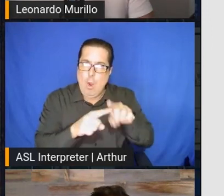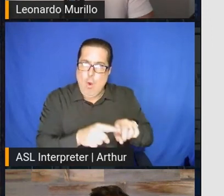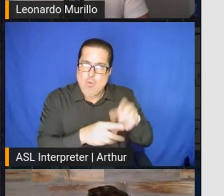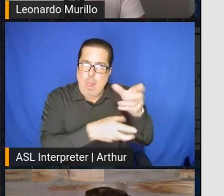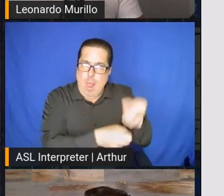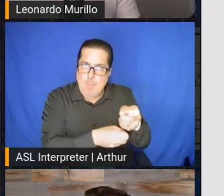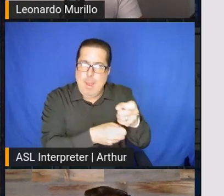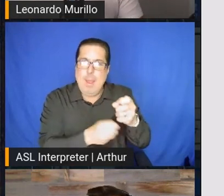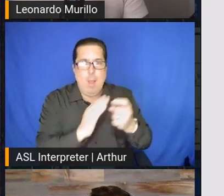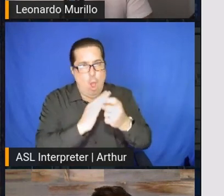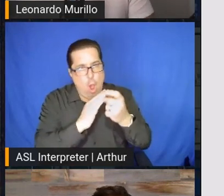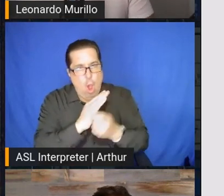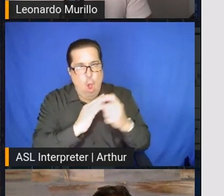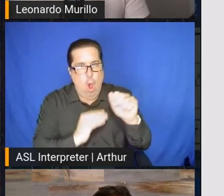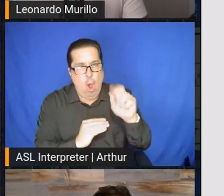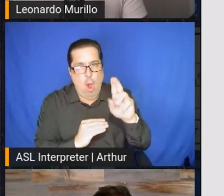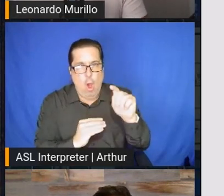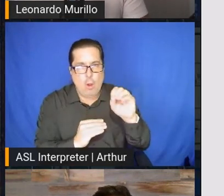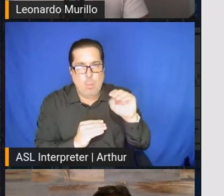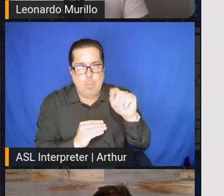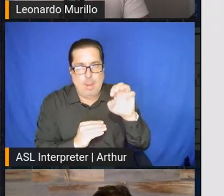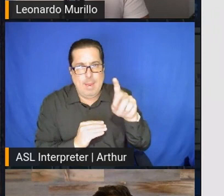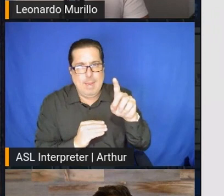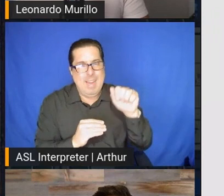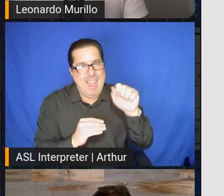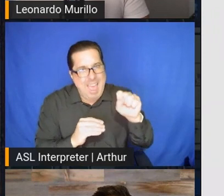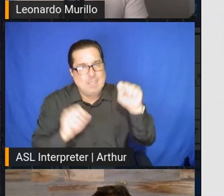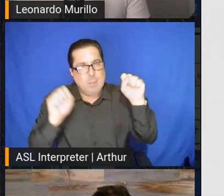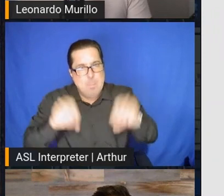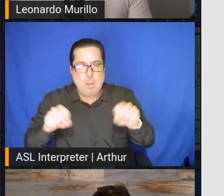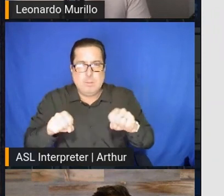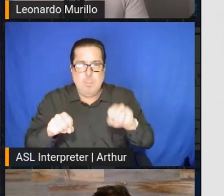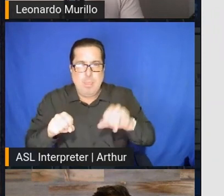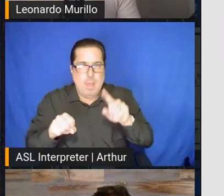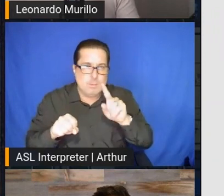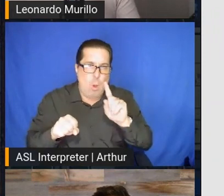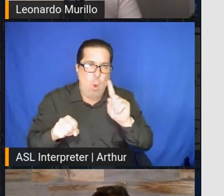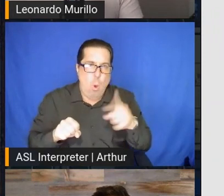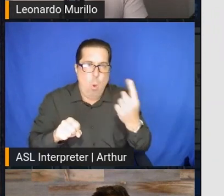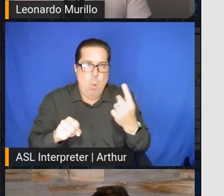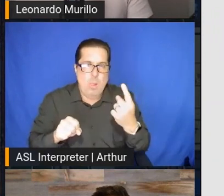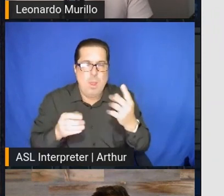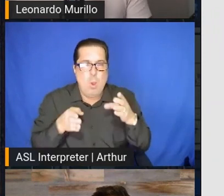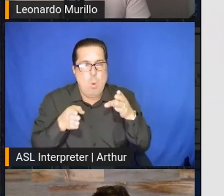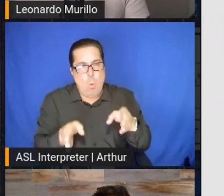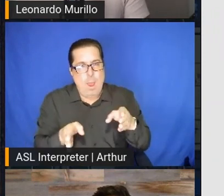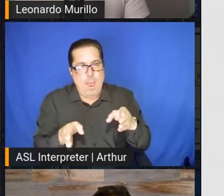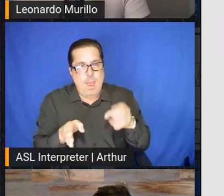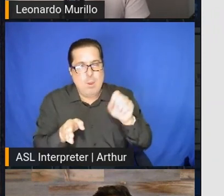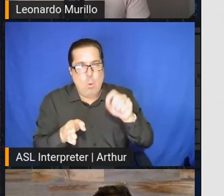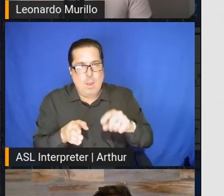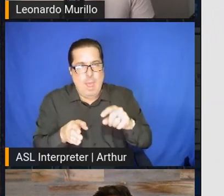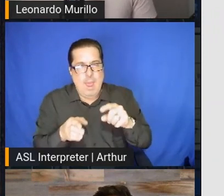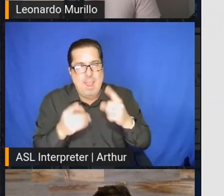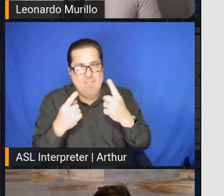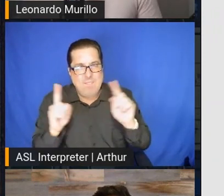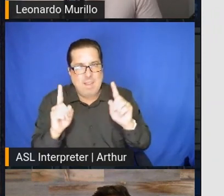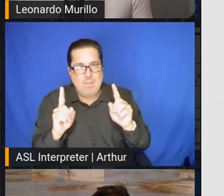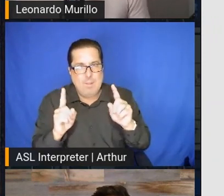I think that's really the only way that you can effectively operate a platform at scale.